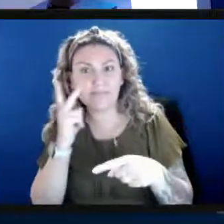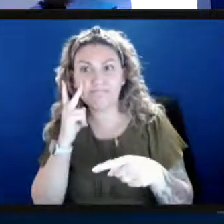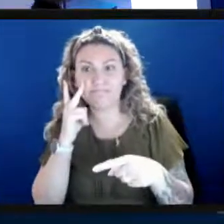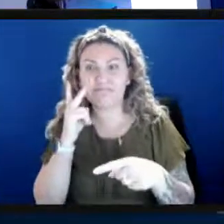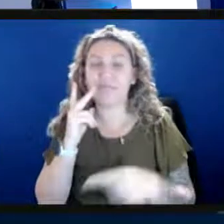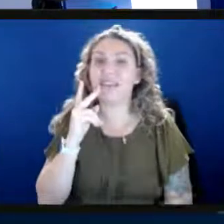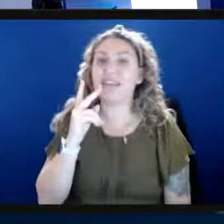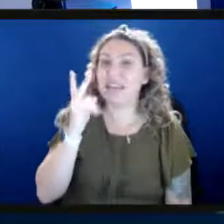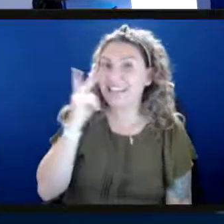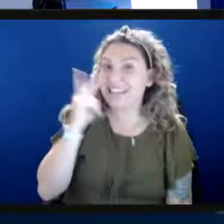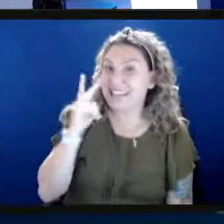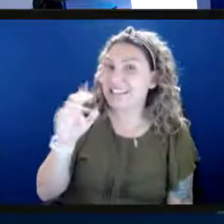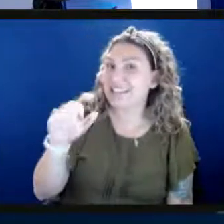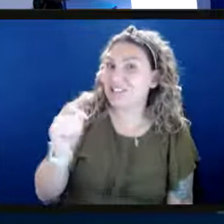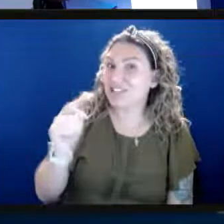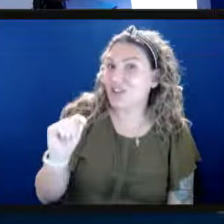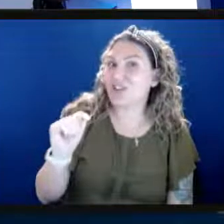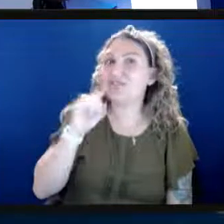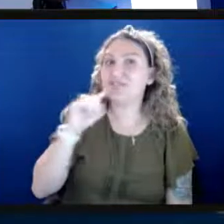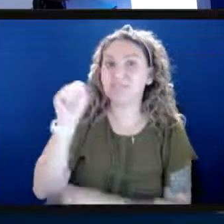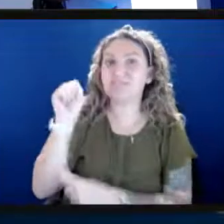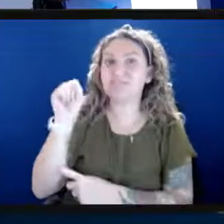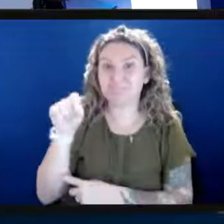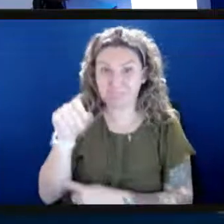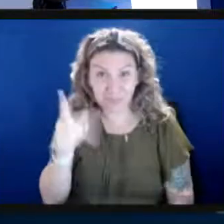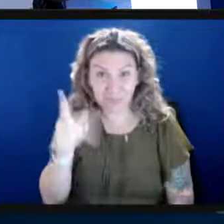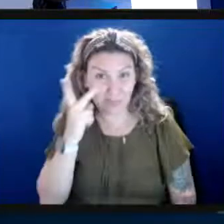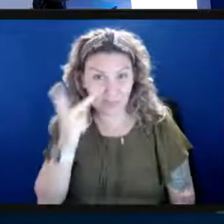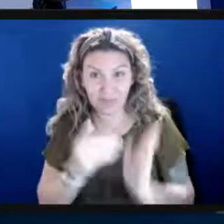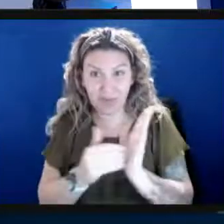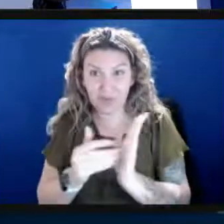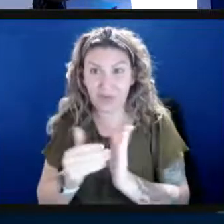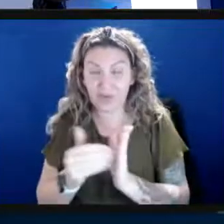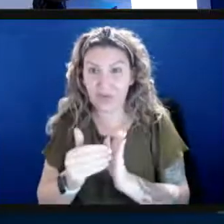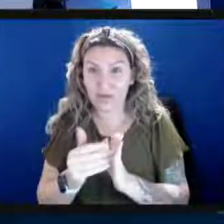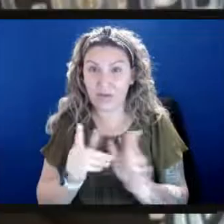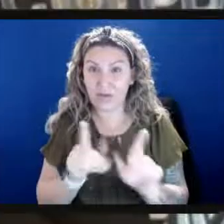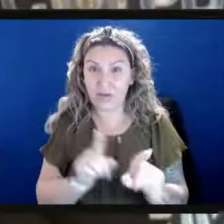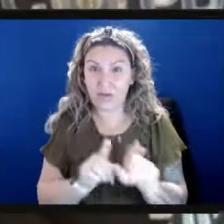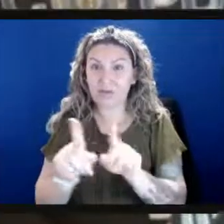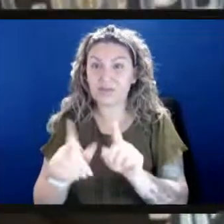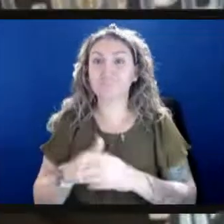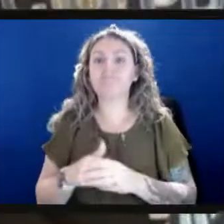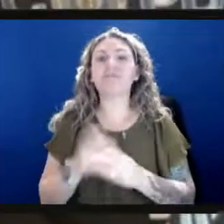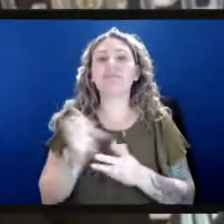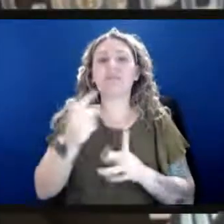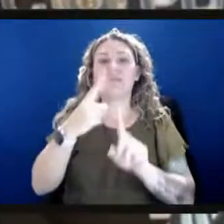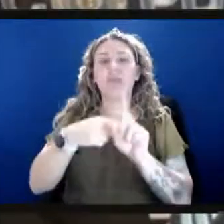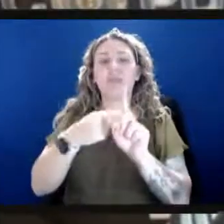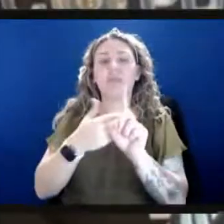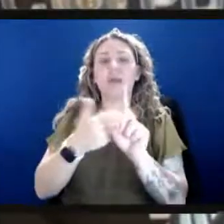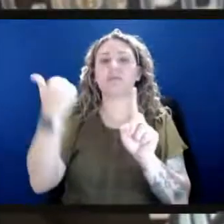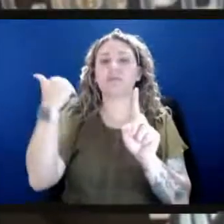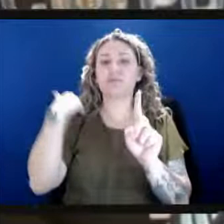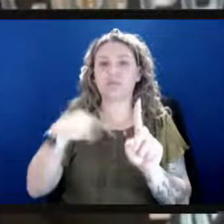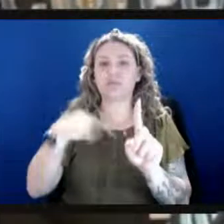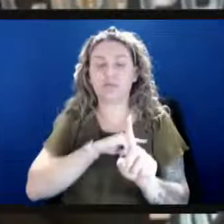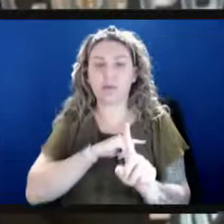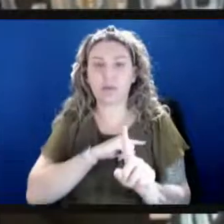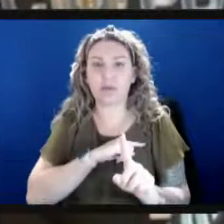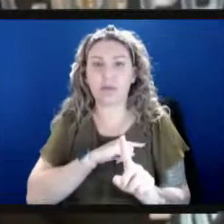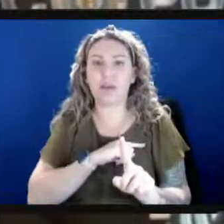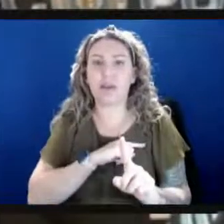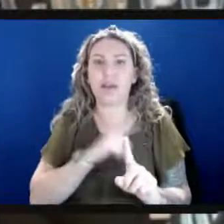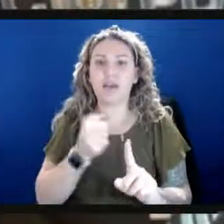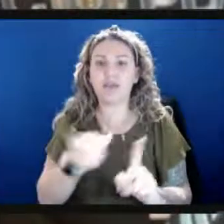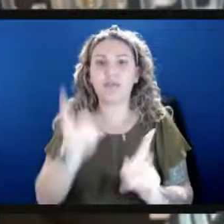head yes. Is that what you're seeing as well? Absolutely. A couple months ago, we received a couple